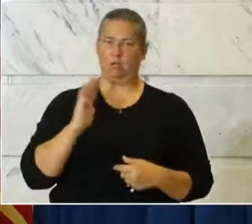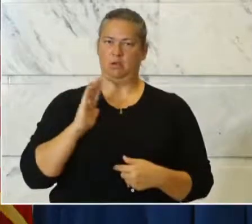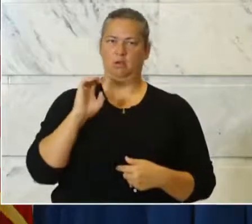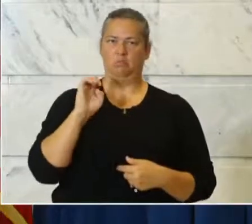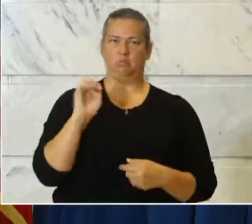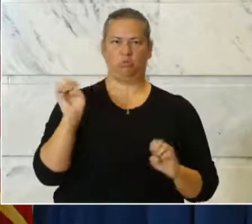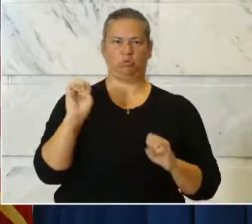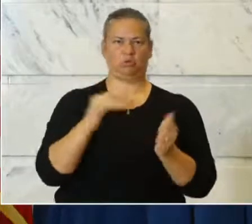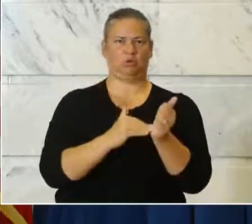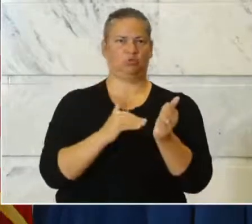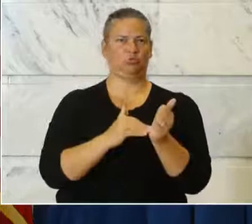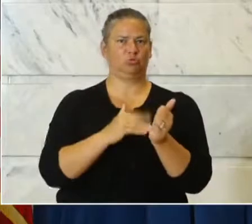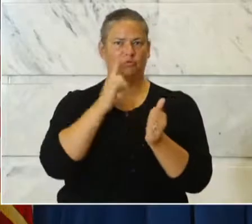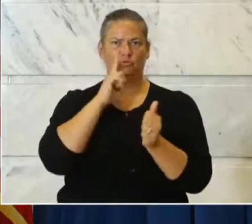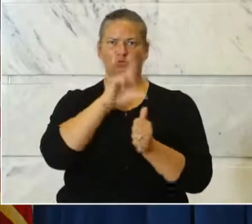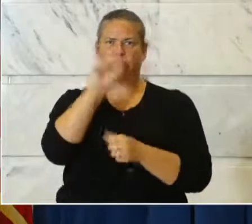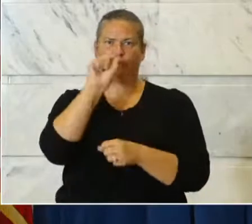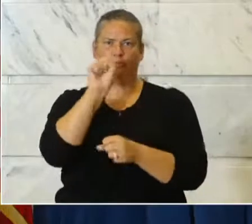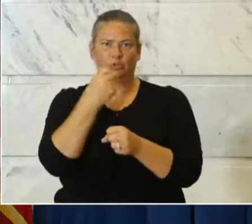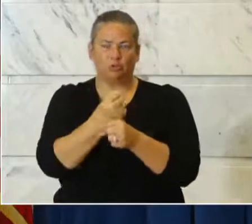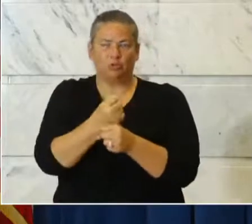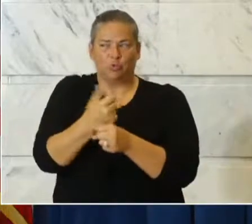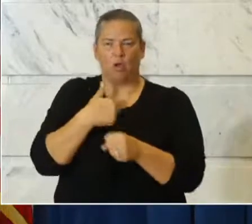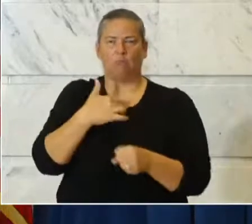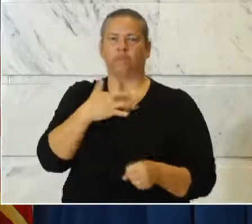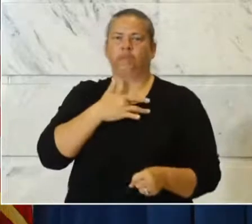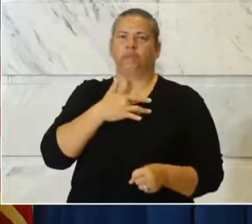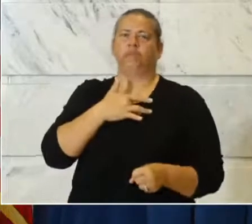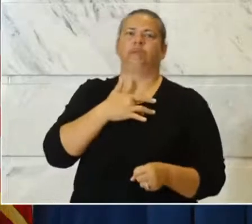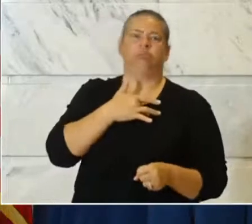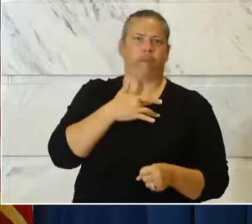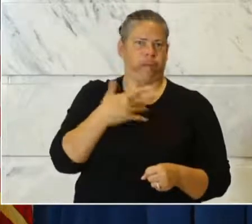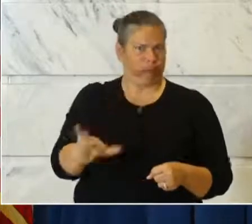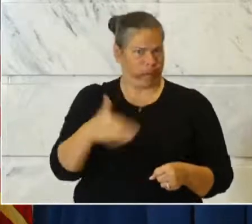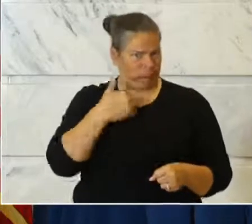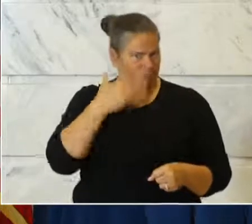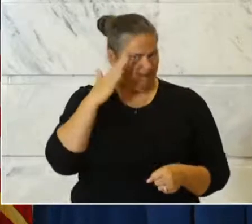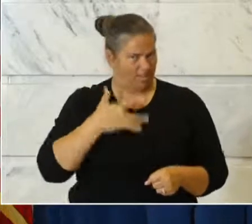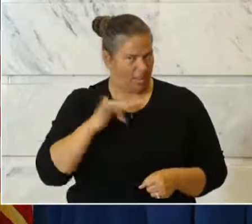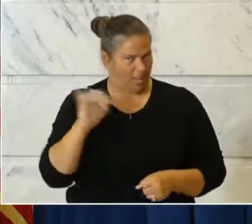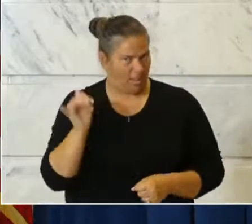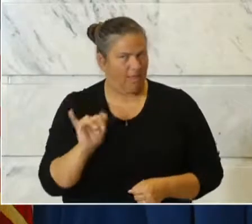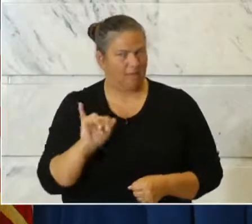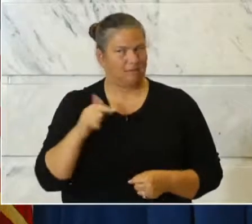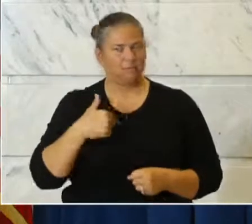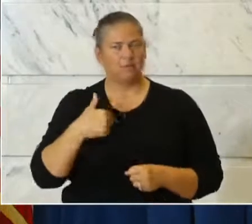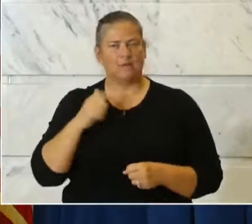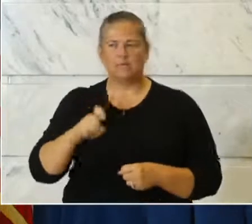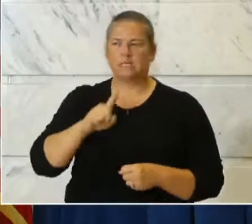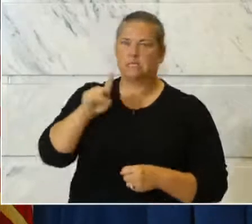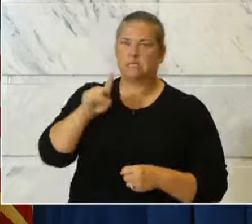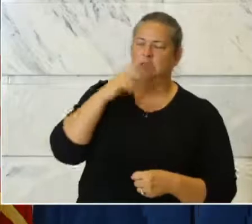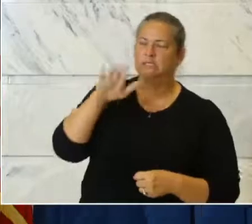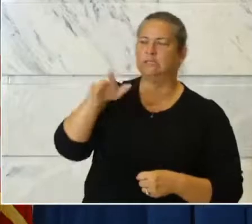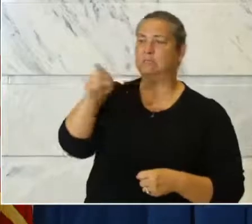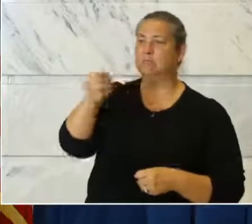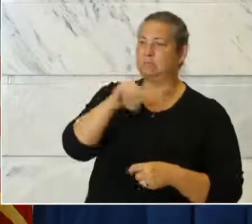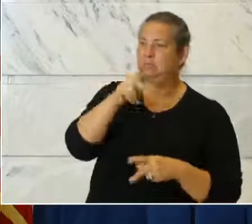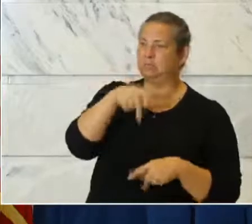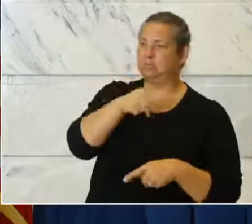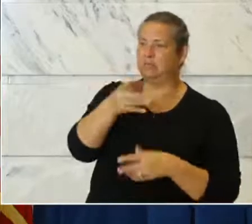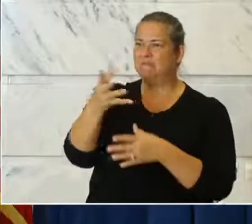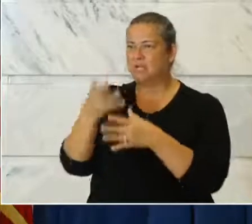so I've been close to death, and I know what it's like to tell a loved one that they've lost their family member or the